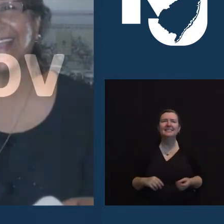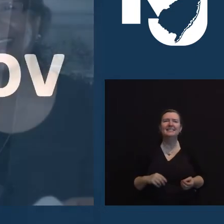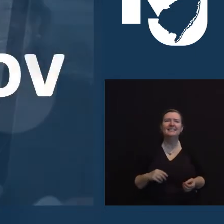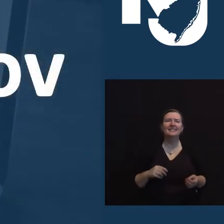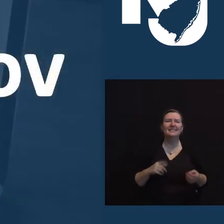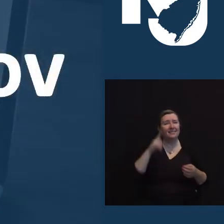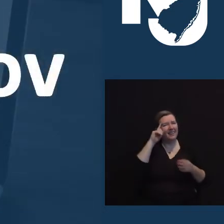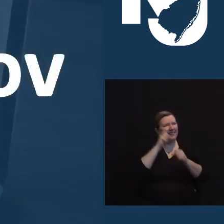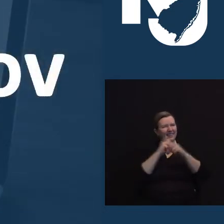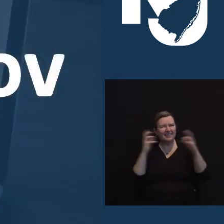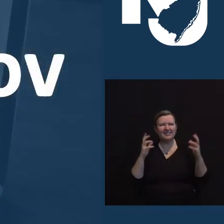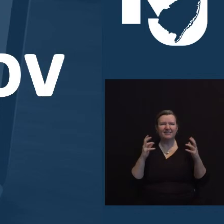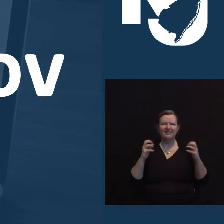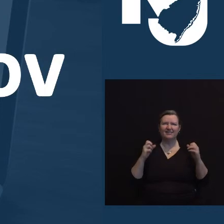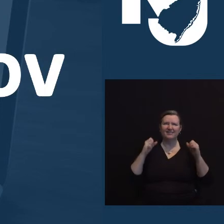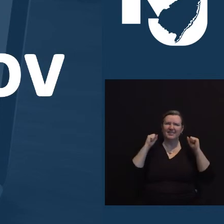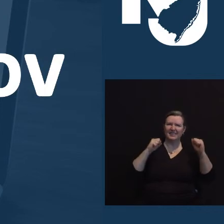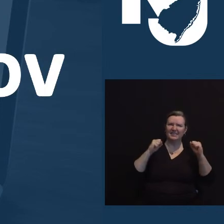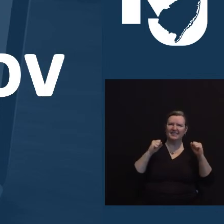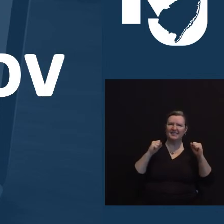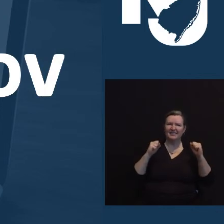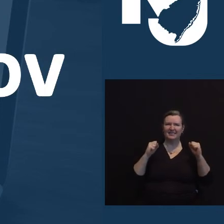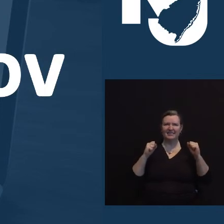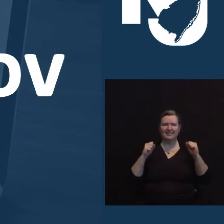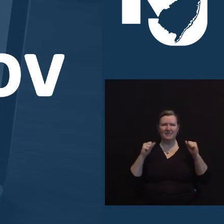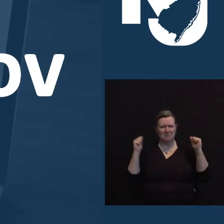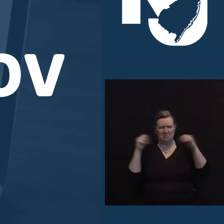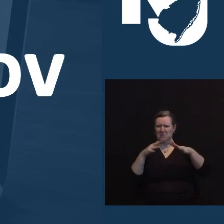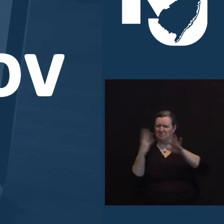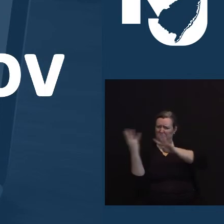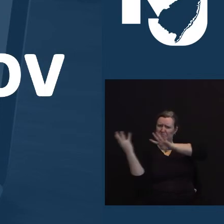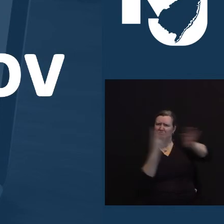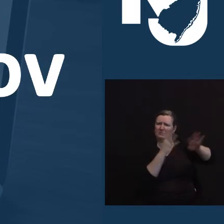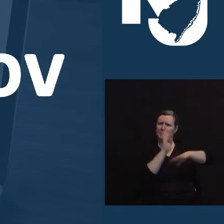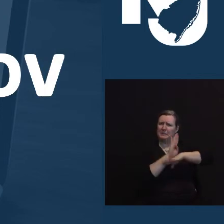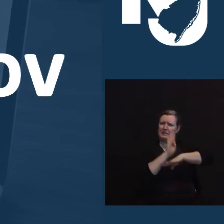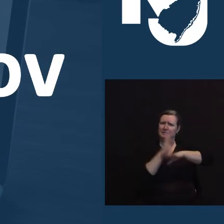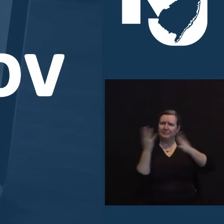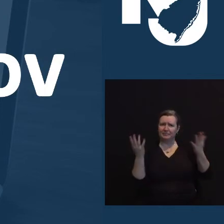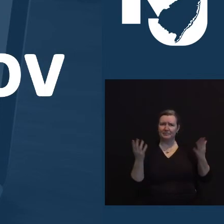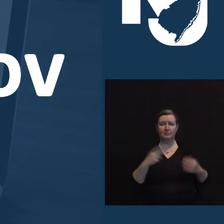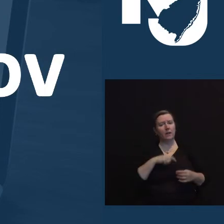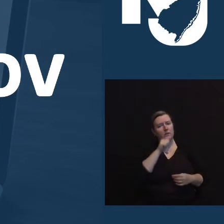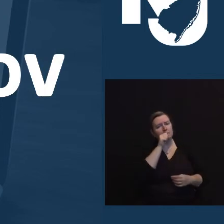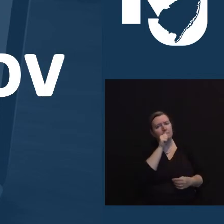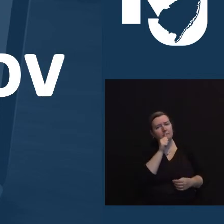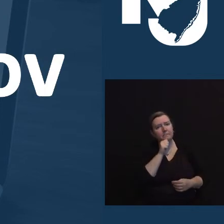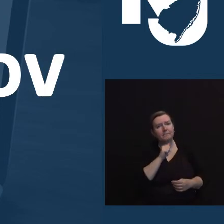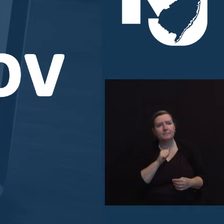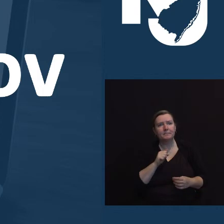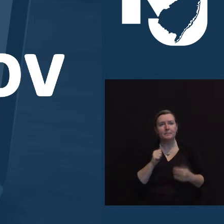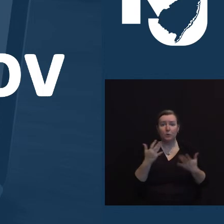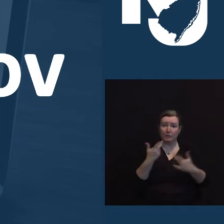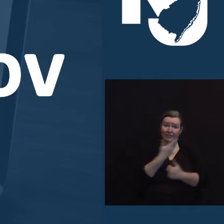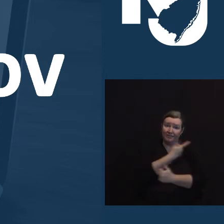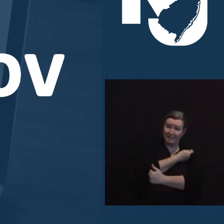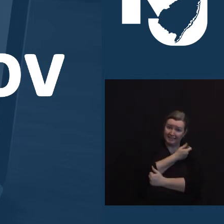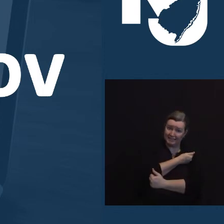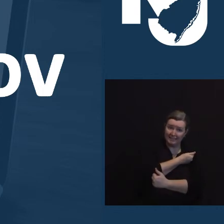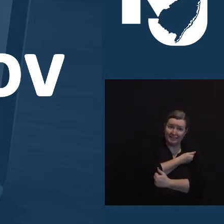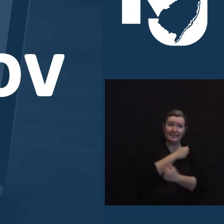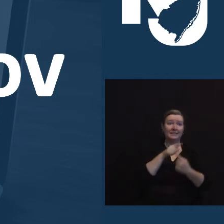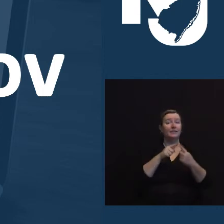need to get through the next few weeks. We need to have patience as our vaccine program awaits the doses we need to kick into higher